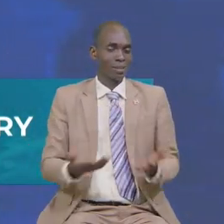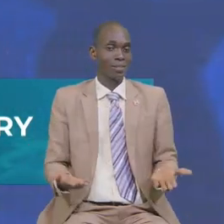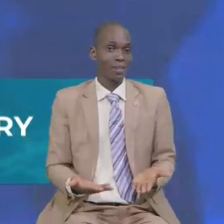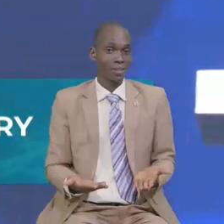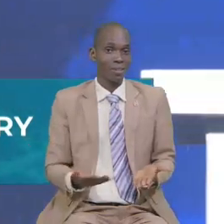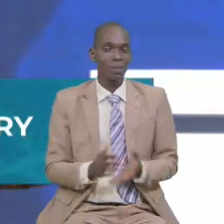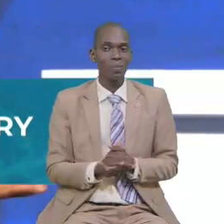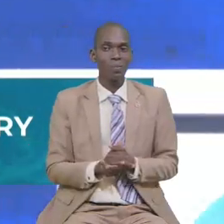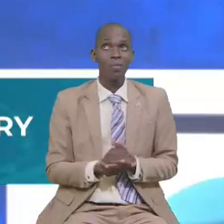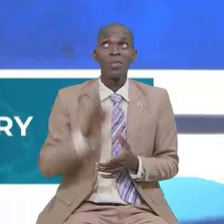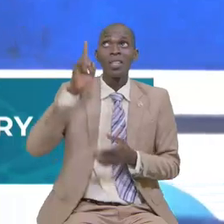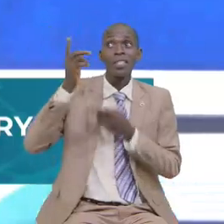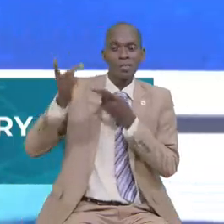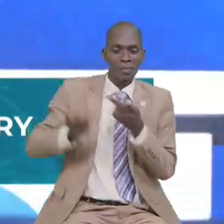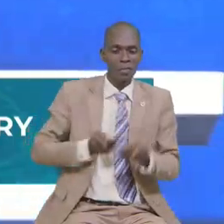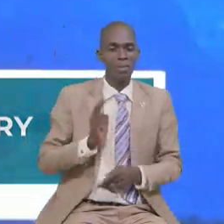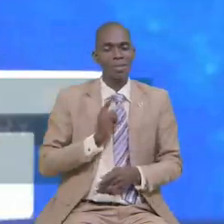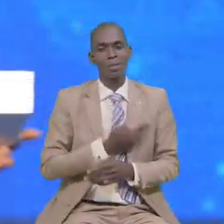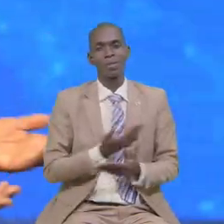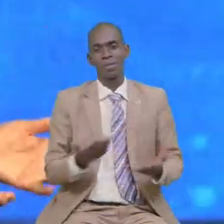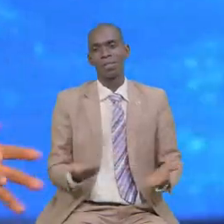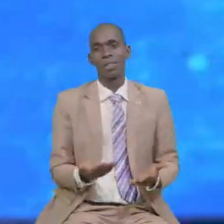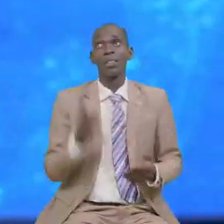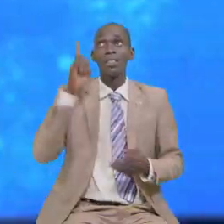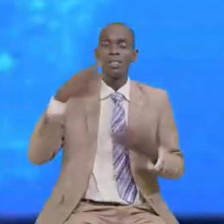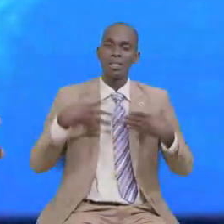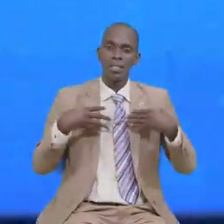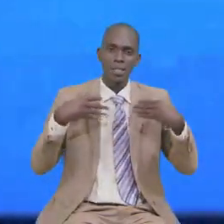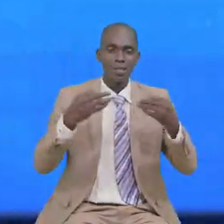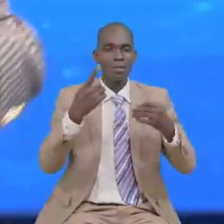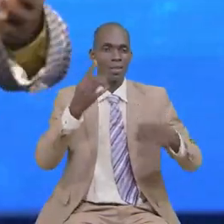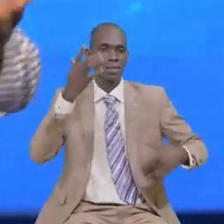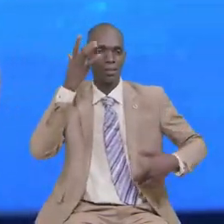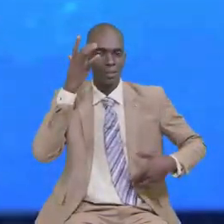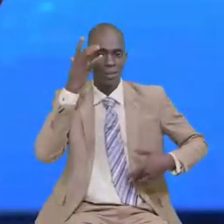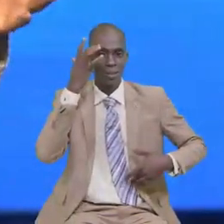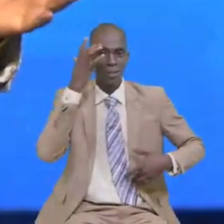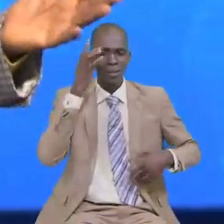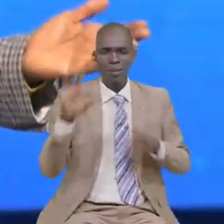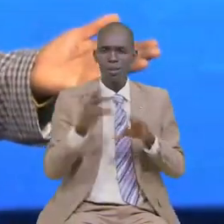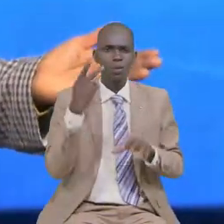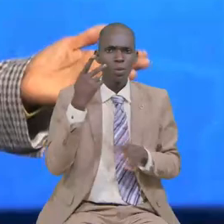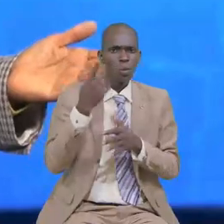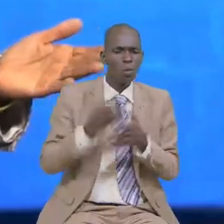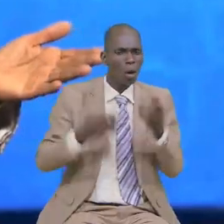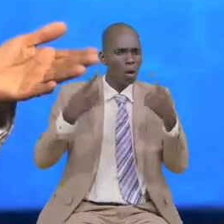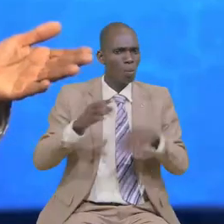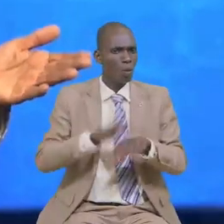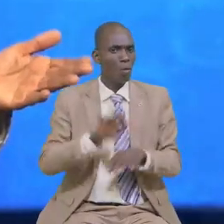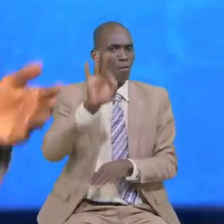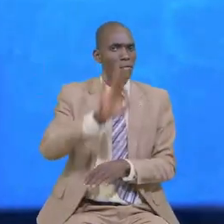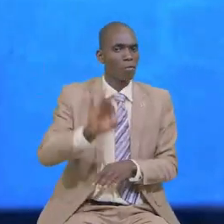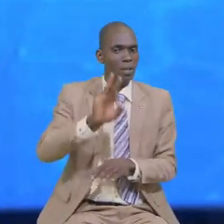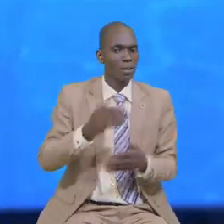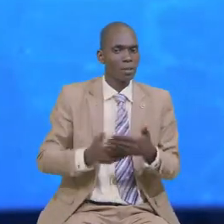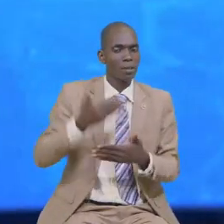He visited us. He healed the sick. Did you see what happened on Friday, the following